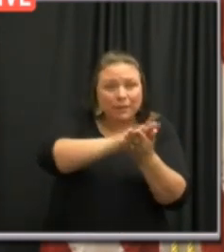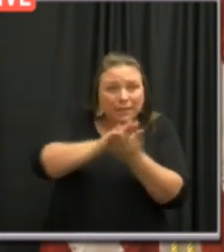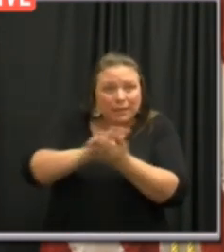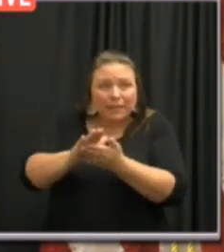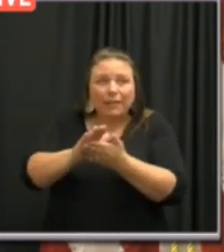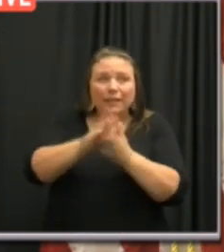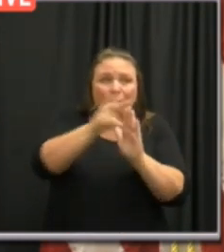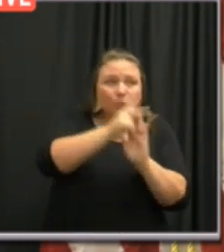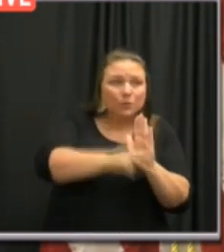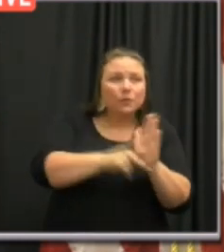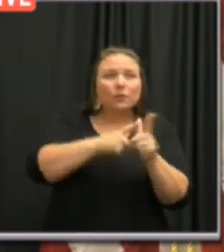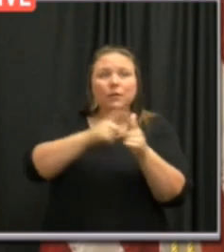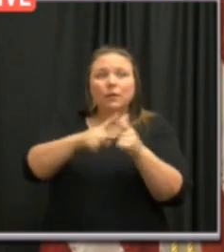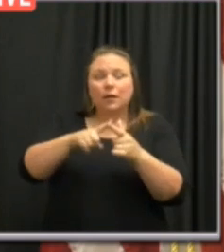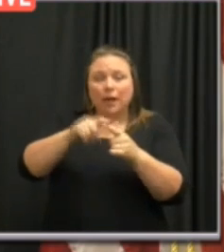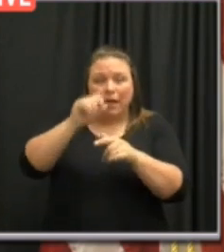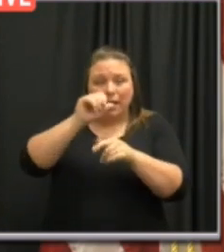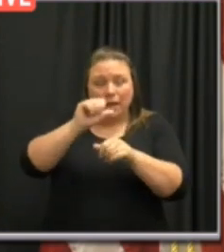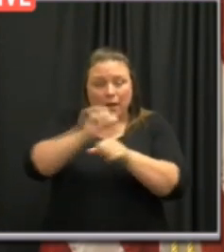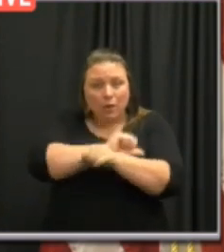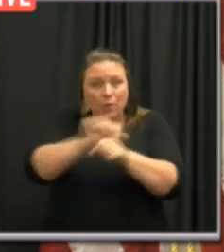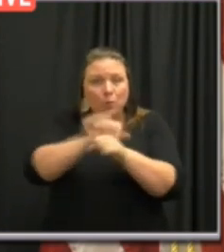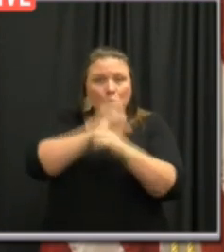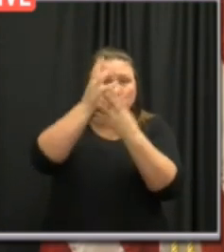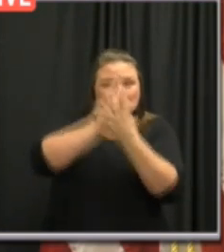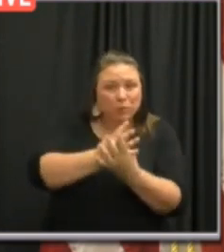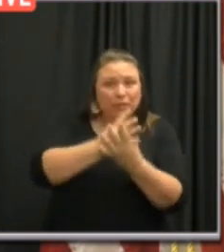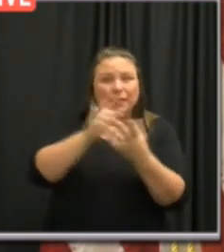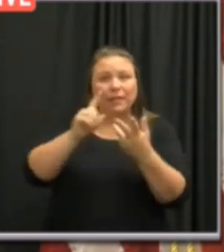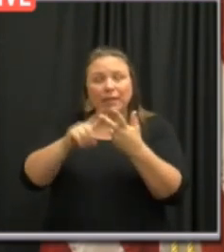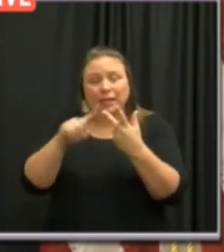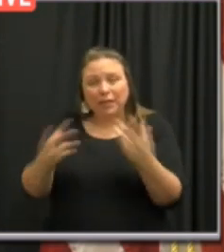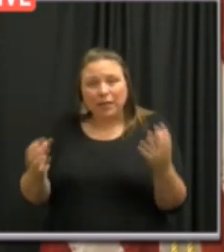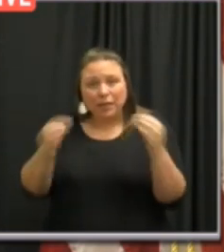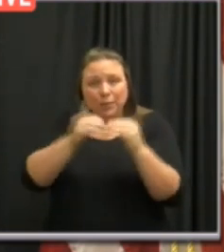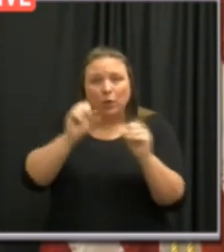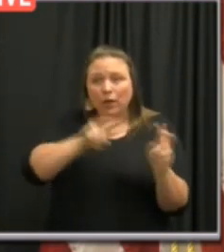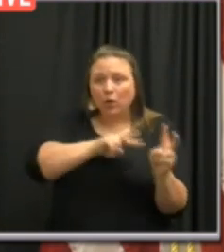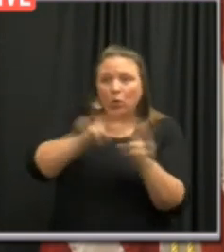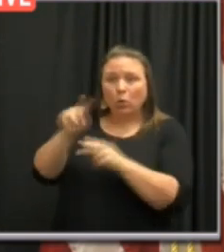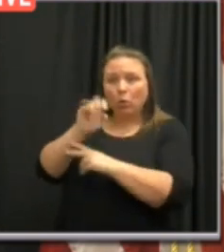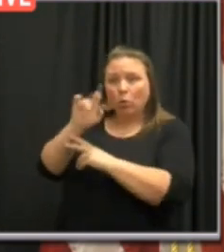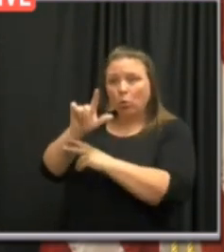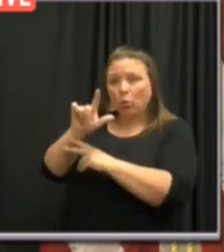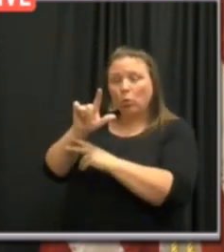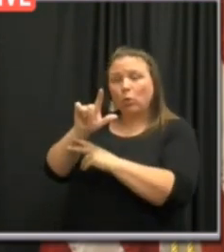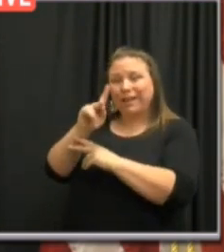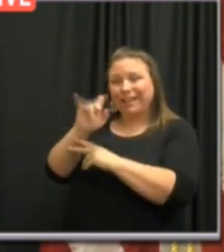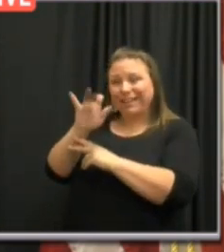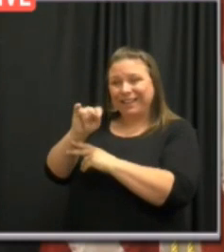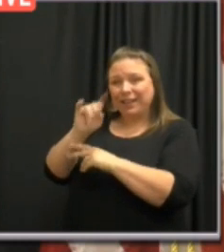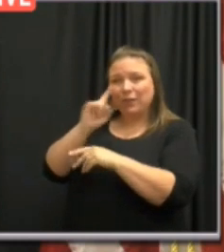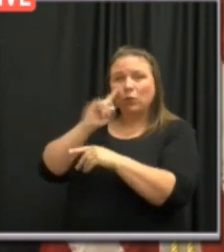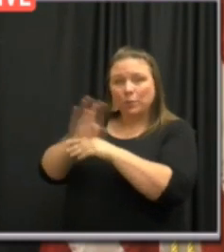employee health screening requirements, and more, you can access the Toolkit for Businesses at